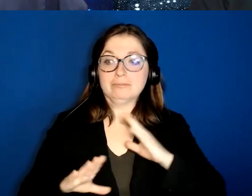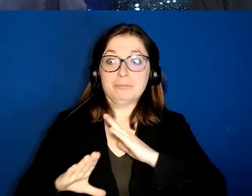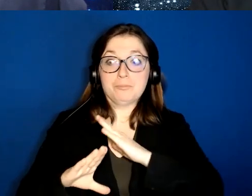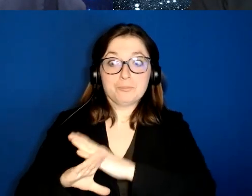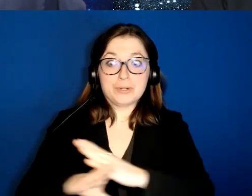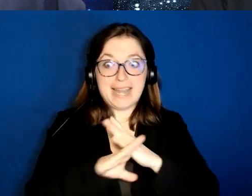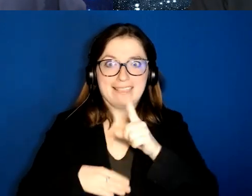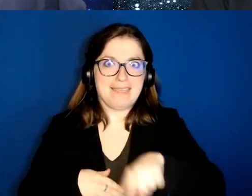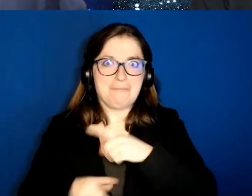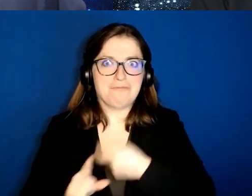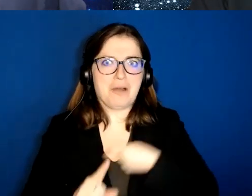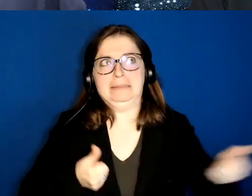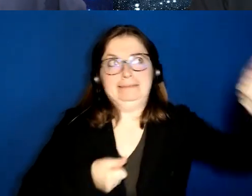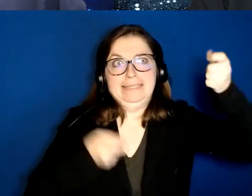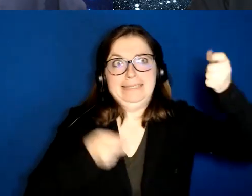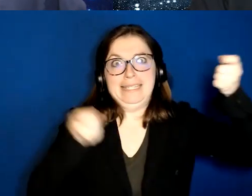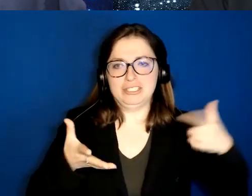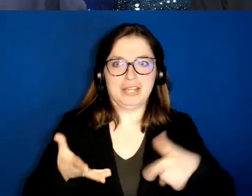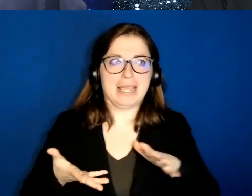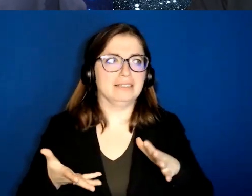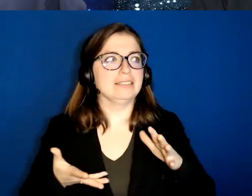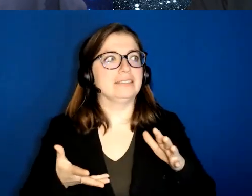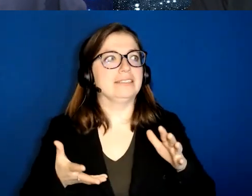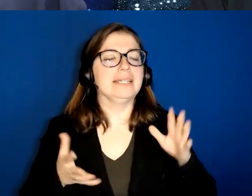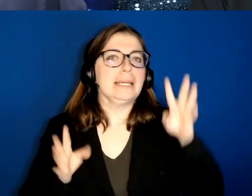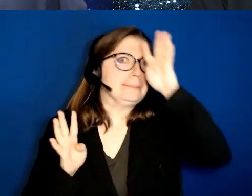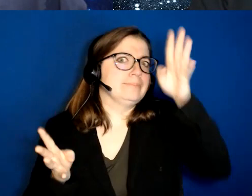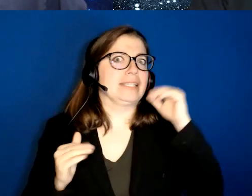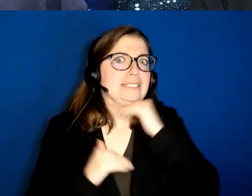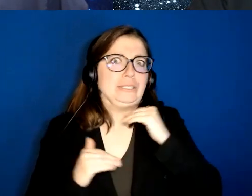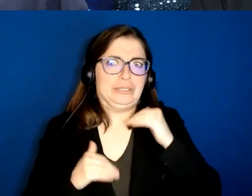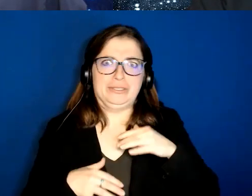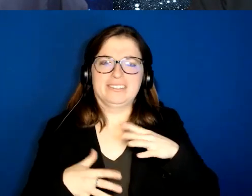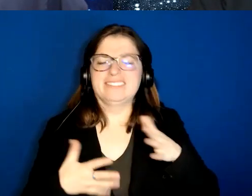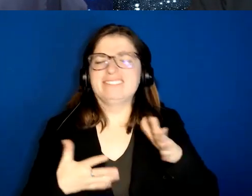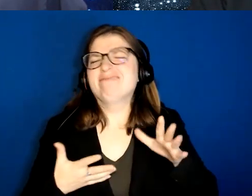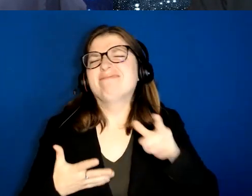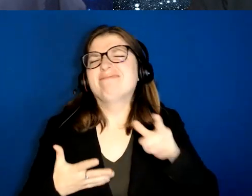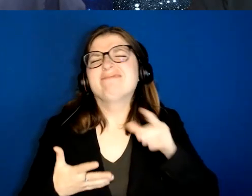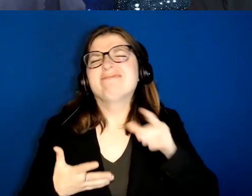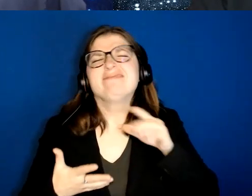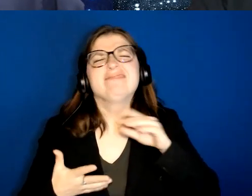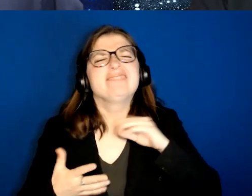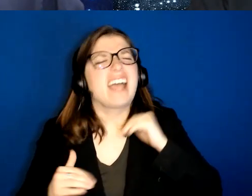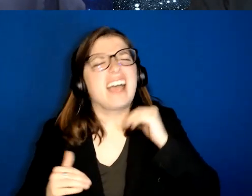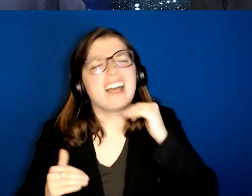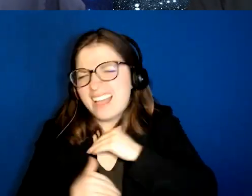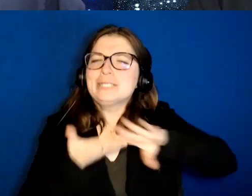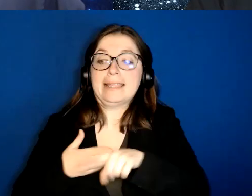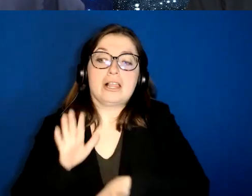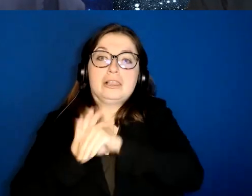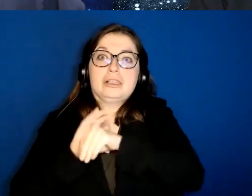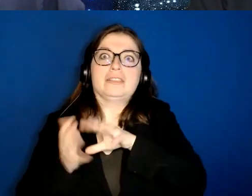administration and make excuses for them and stuff. Like, they learned to pick locks. So then they started going where they weren't supposed to go. And I'm like, well, you